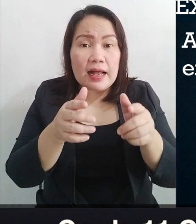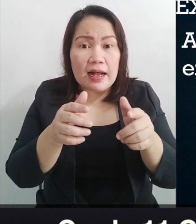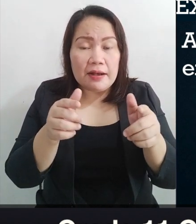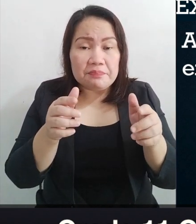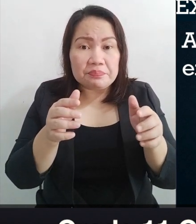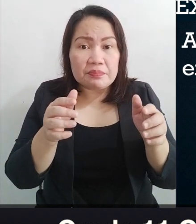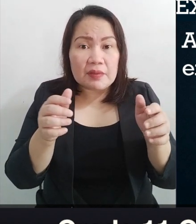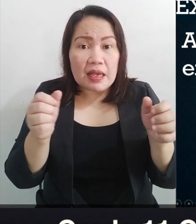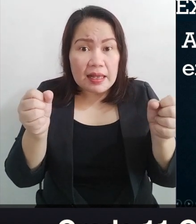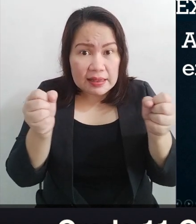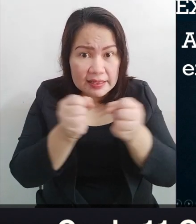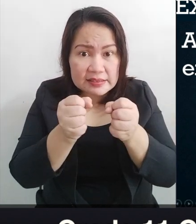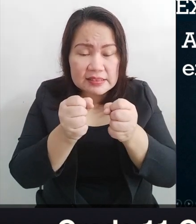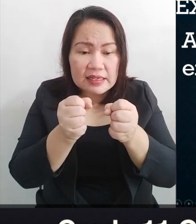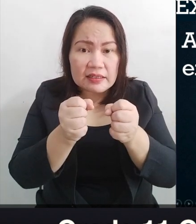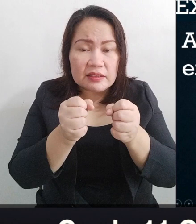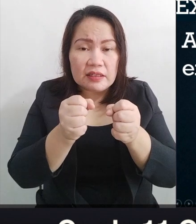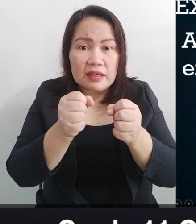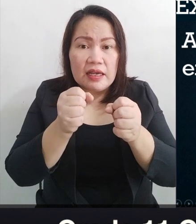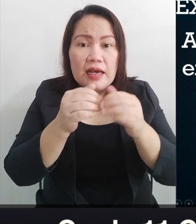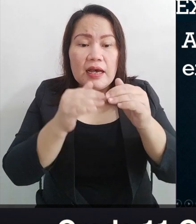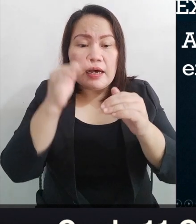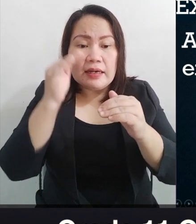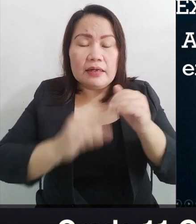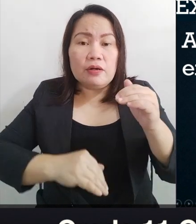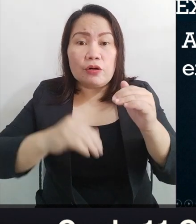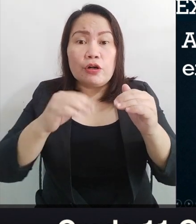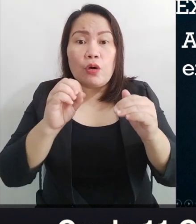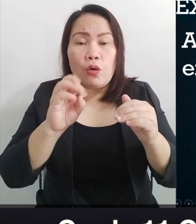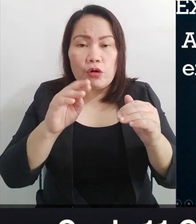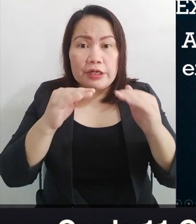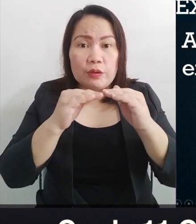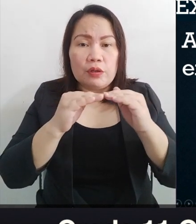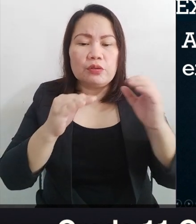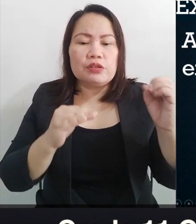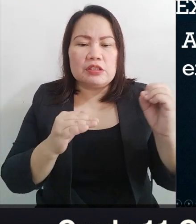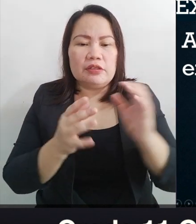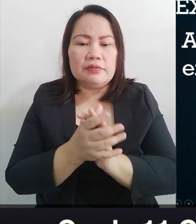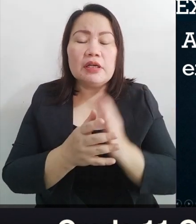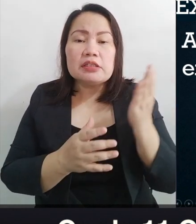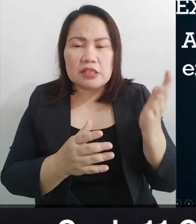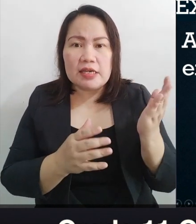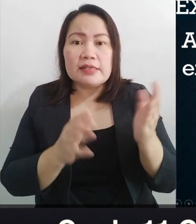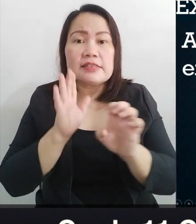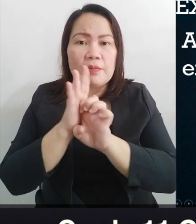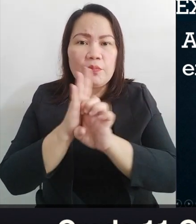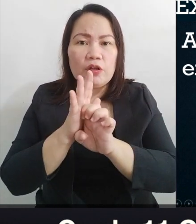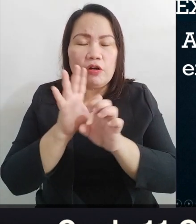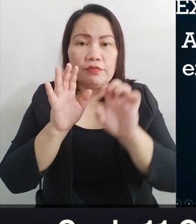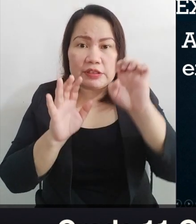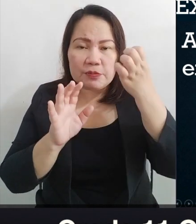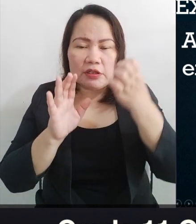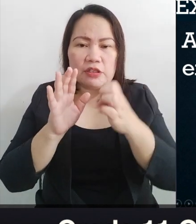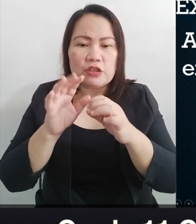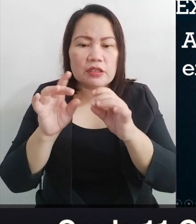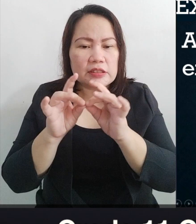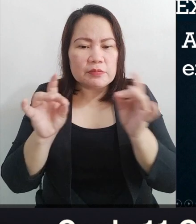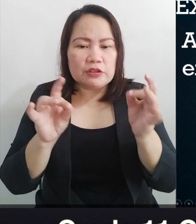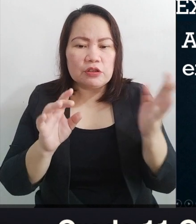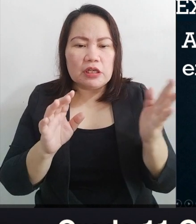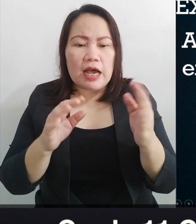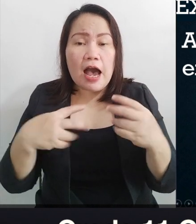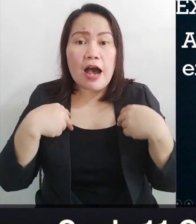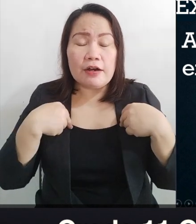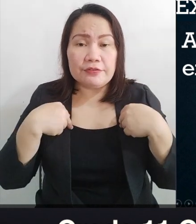Okay, since yung 5 raised to 2x and 5 raised to x plus 1 ay example na exponential expression, and then meron